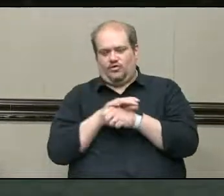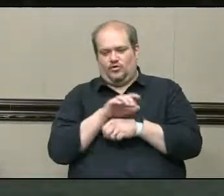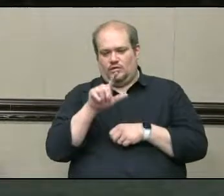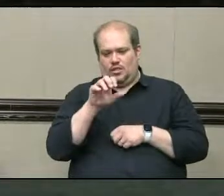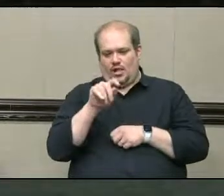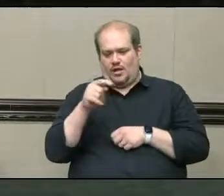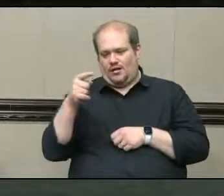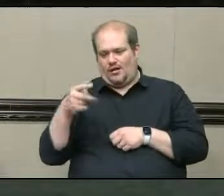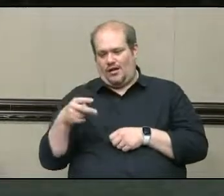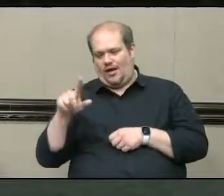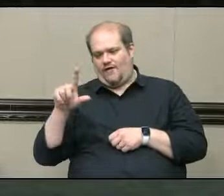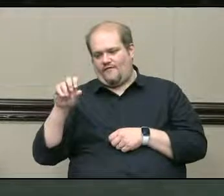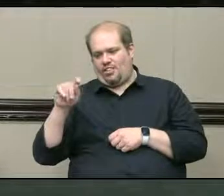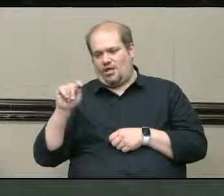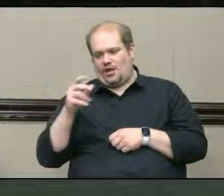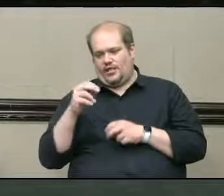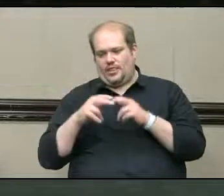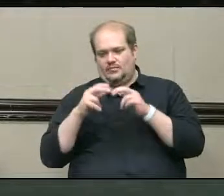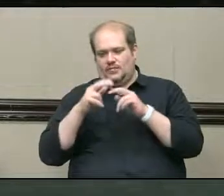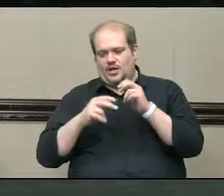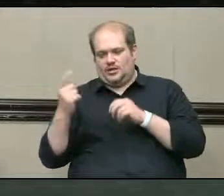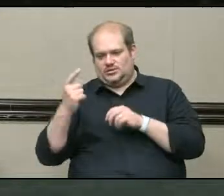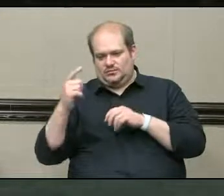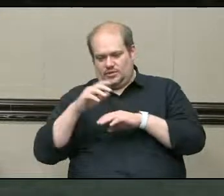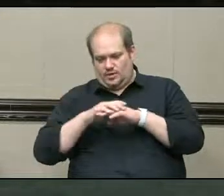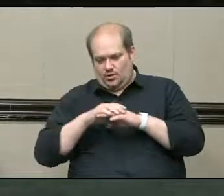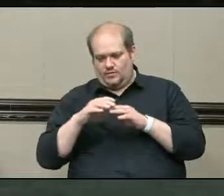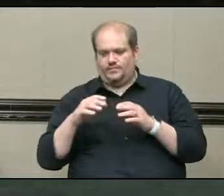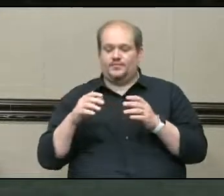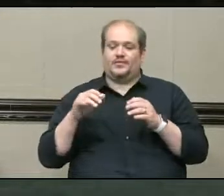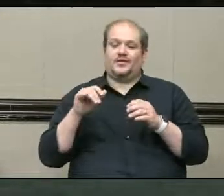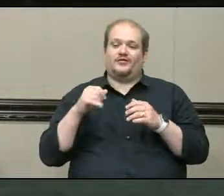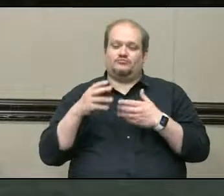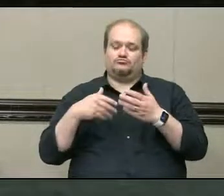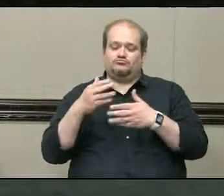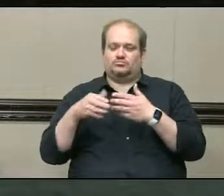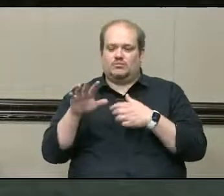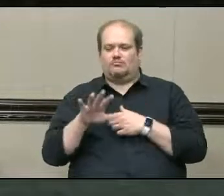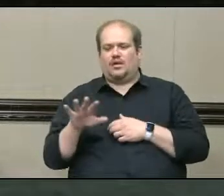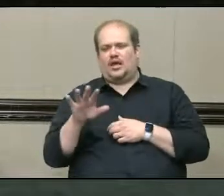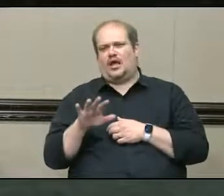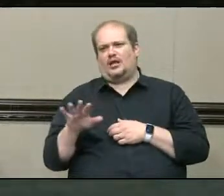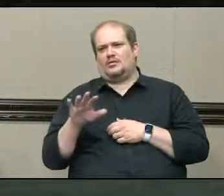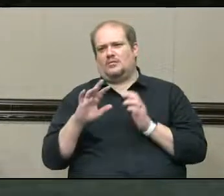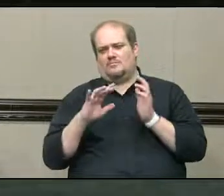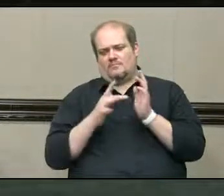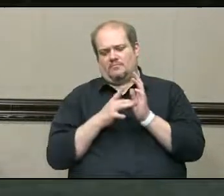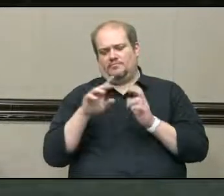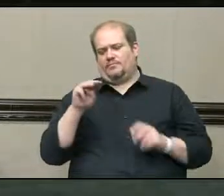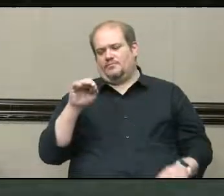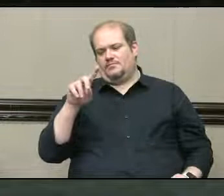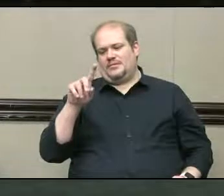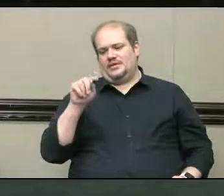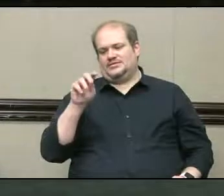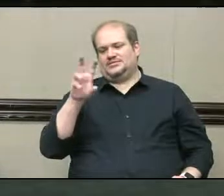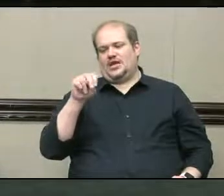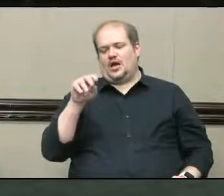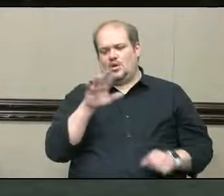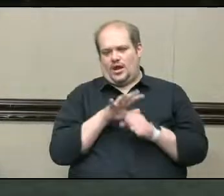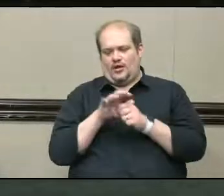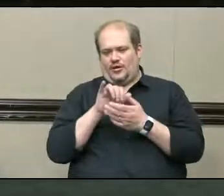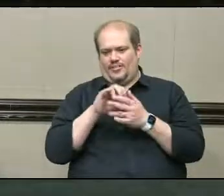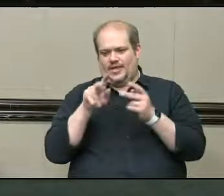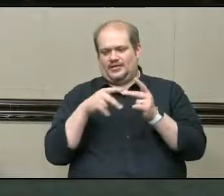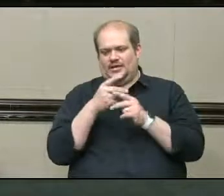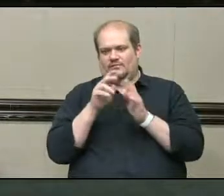you could buy half of a lot and build something on. And then as you go out to about the Midtown area, in that